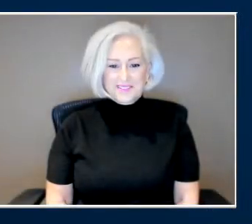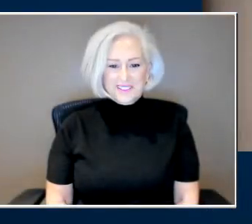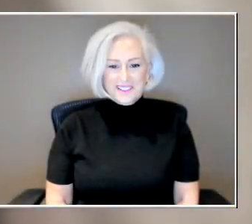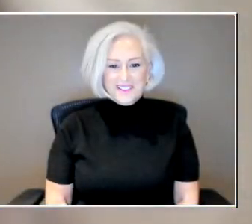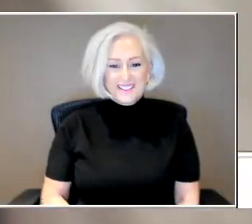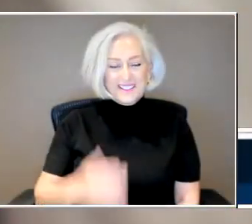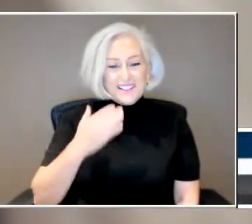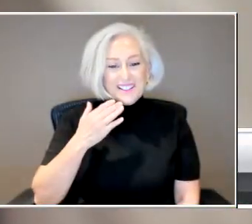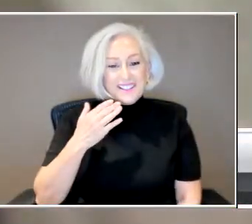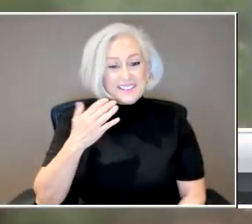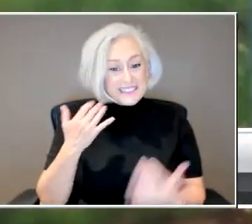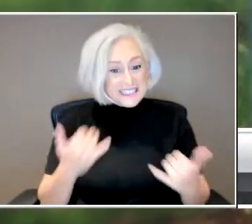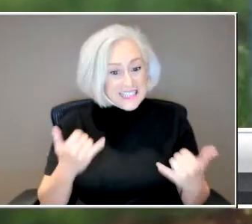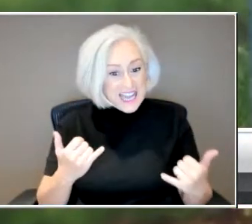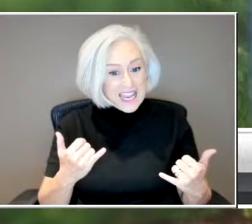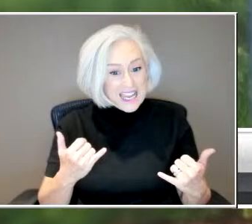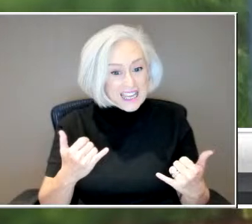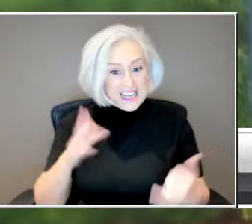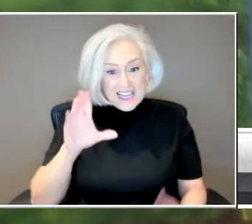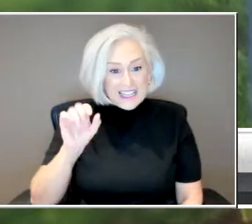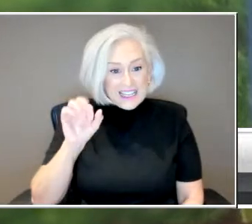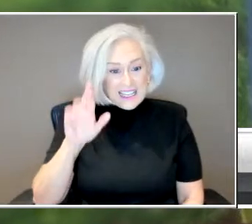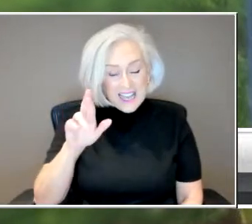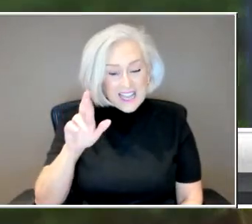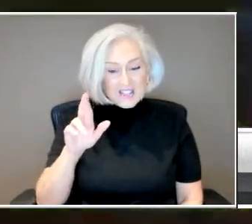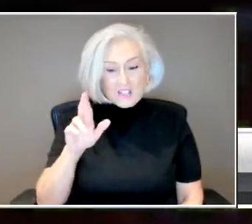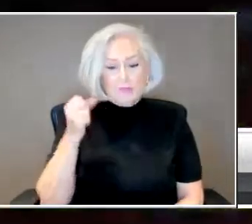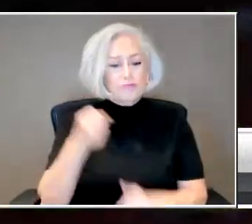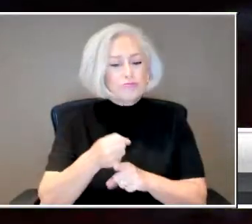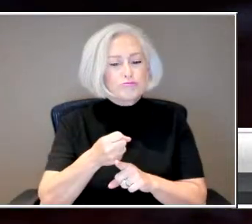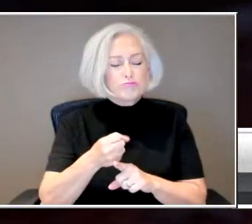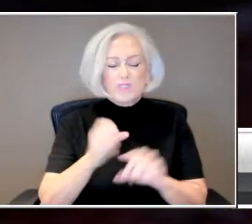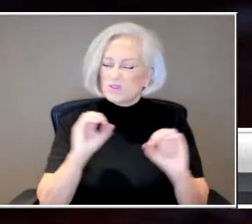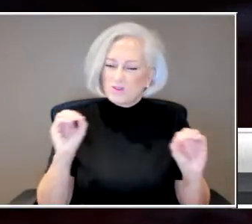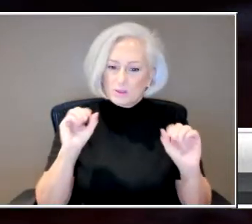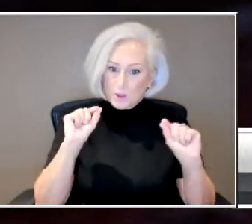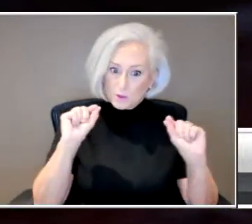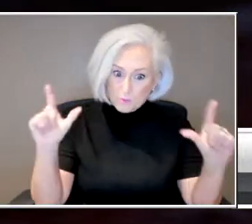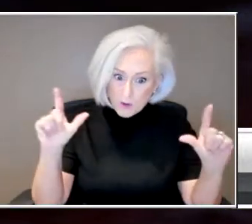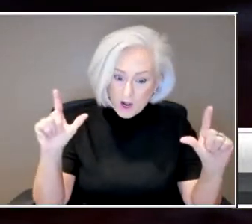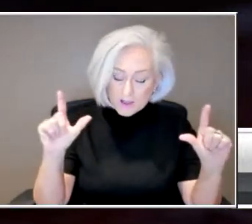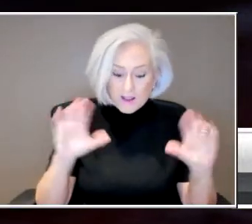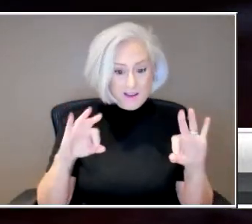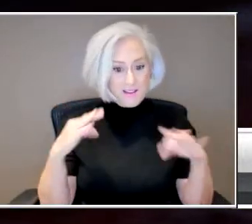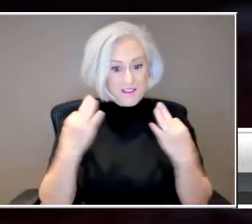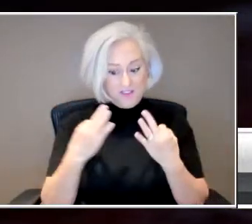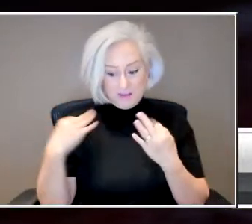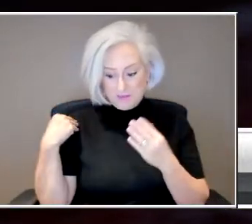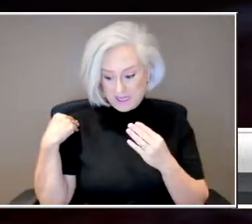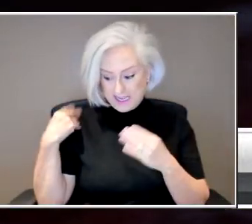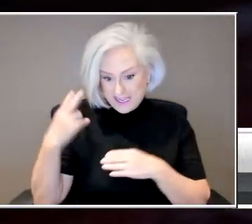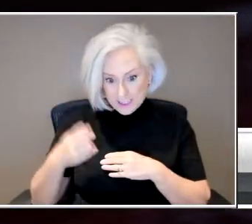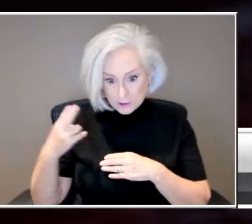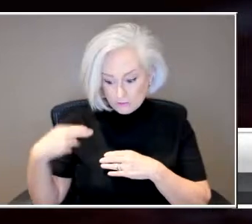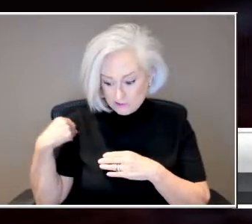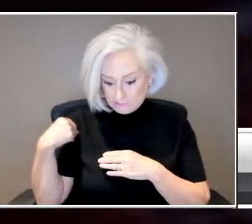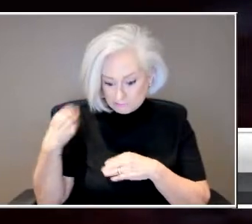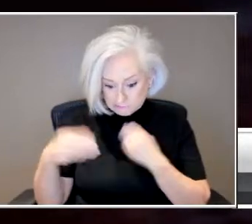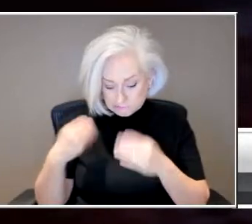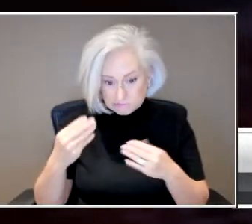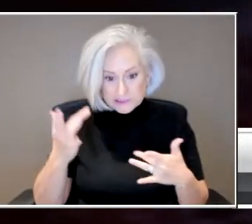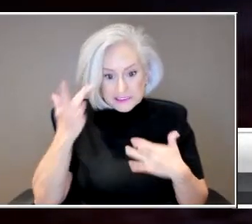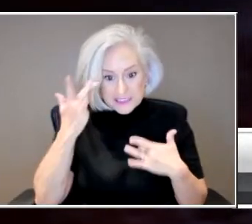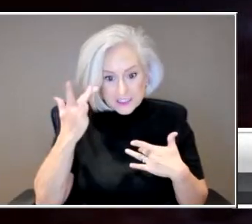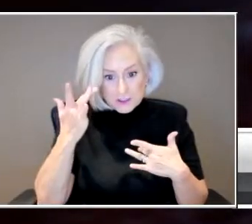Coming up today, cancer came as no surprise. The family history and genetic syndrome that put this survivor at high risk, plus the role of